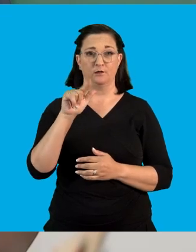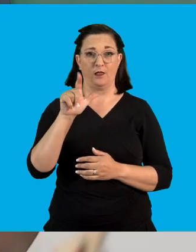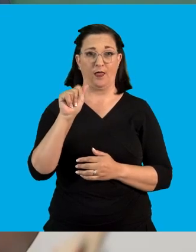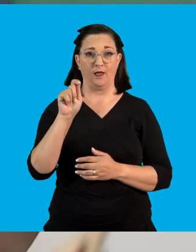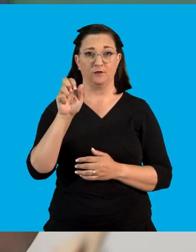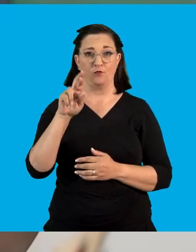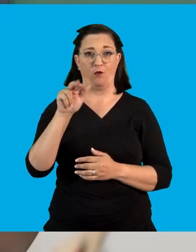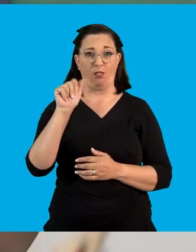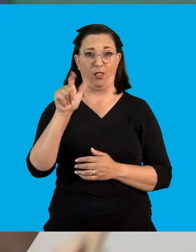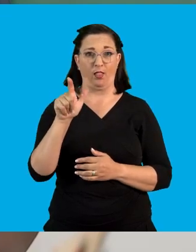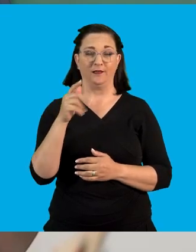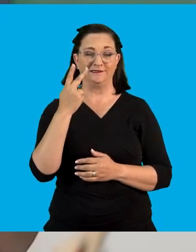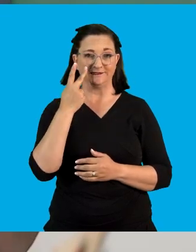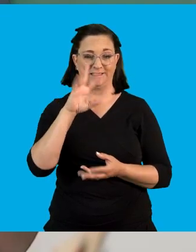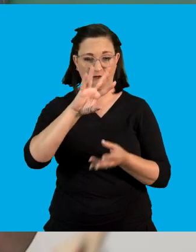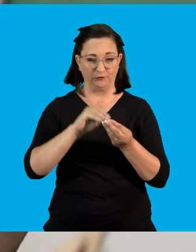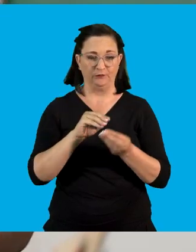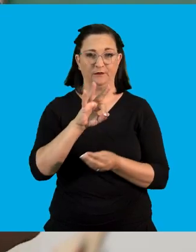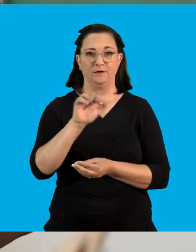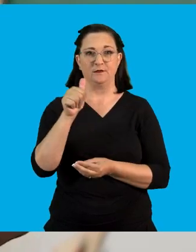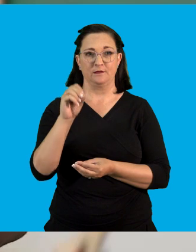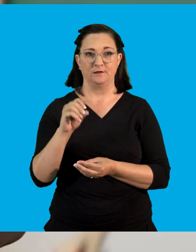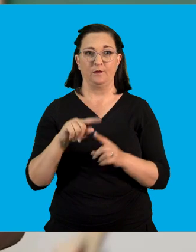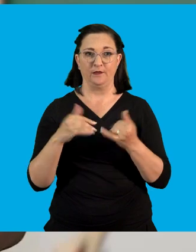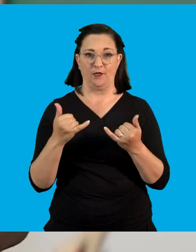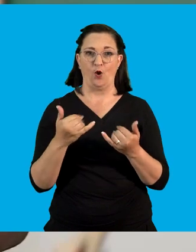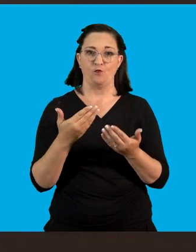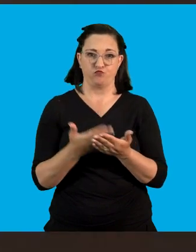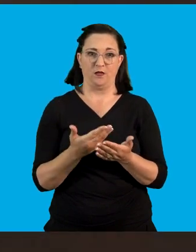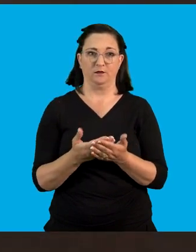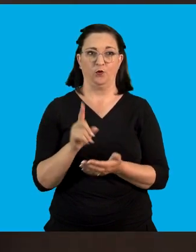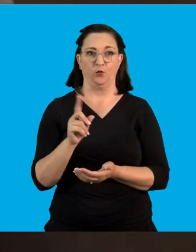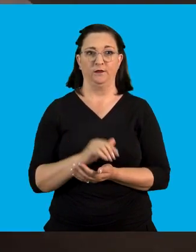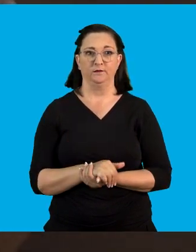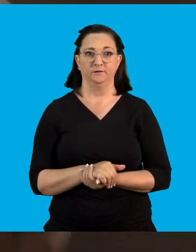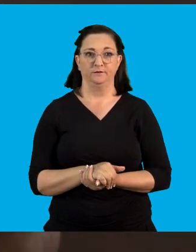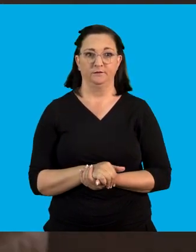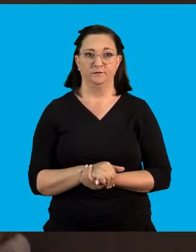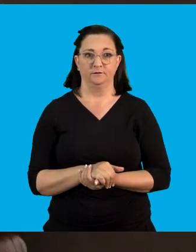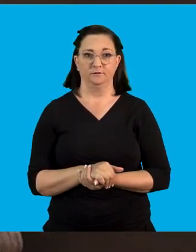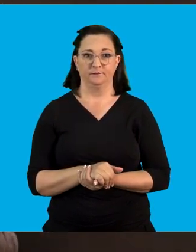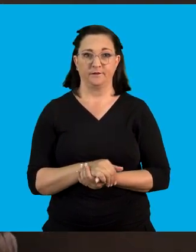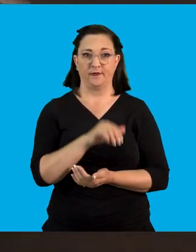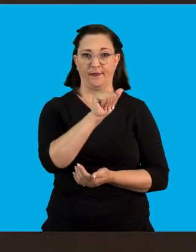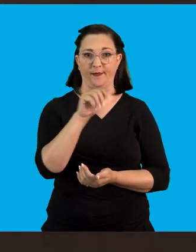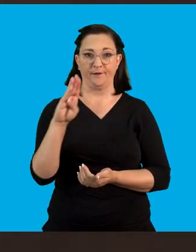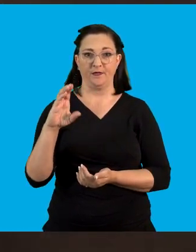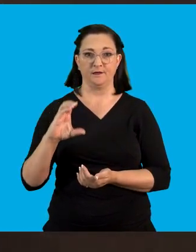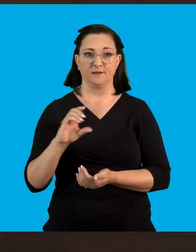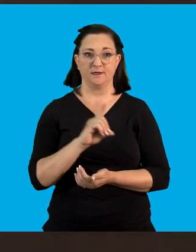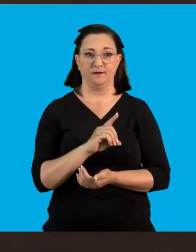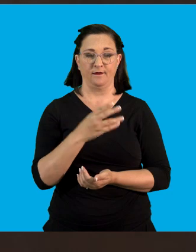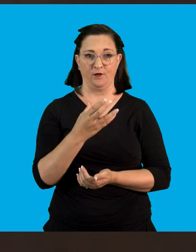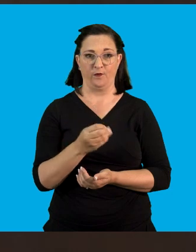to 360 degrees. So let's do a practical task of this. We have our quadrilateral